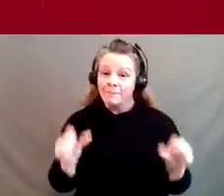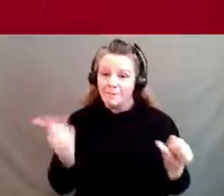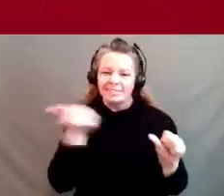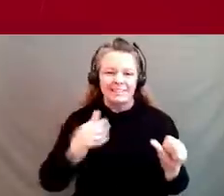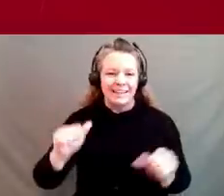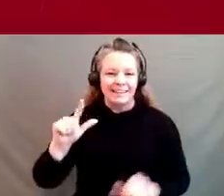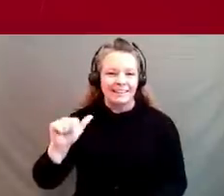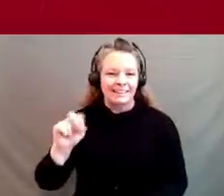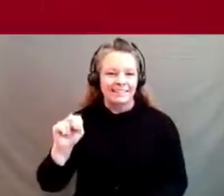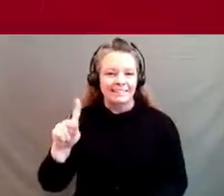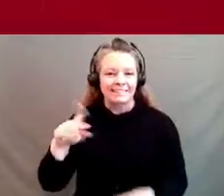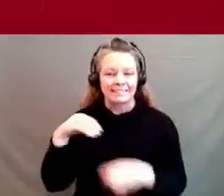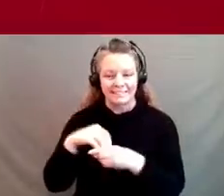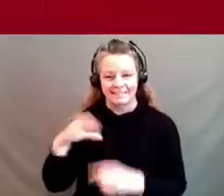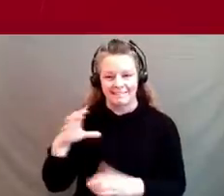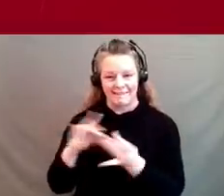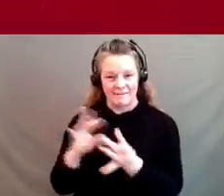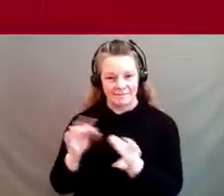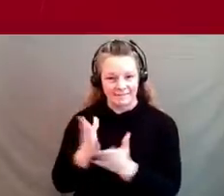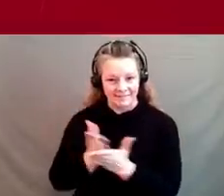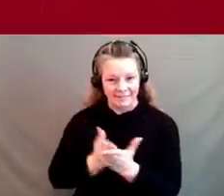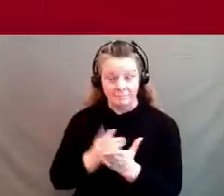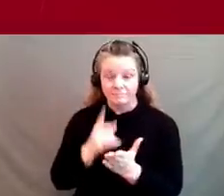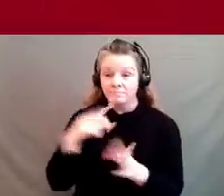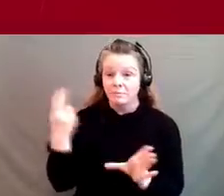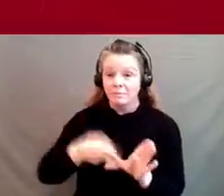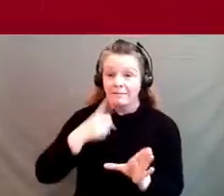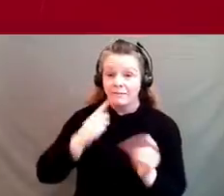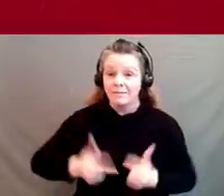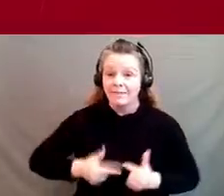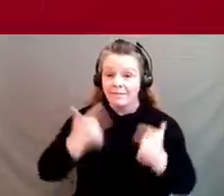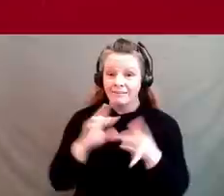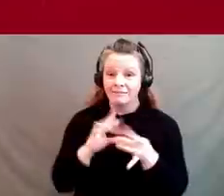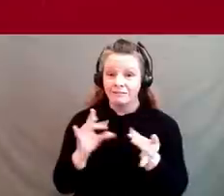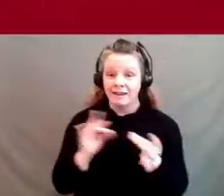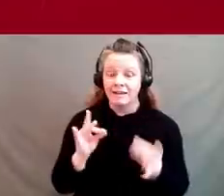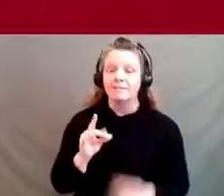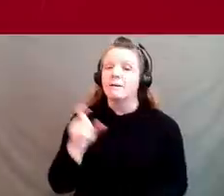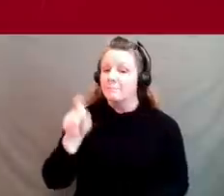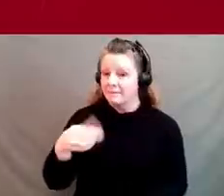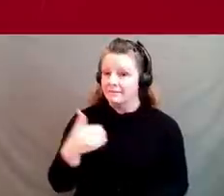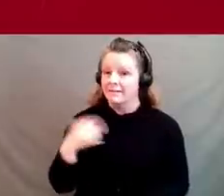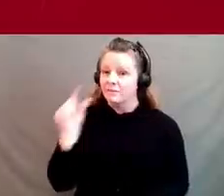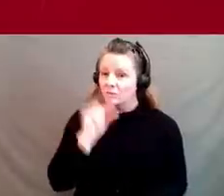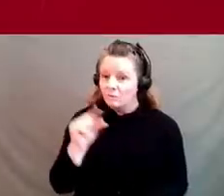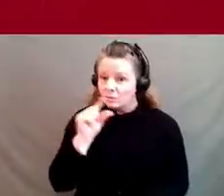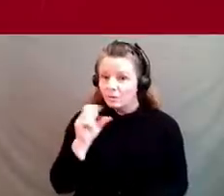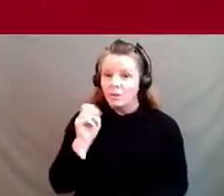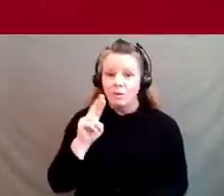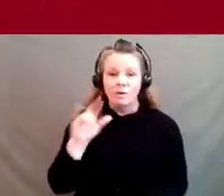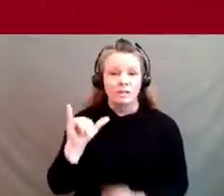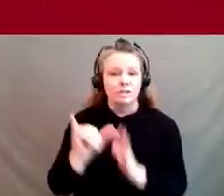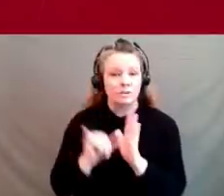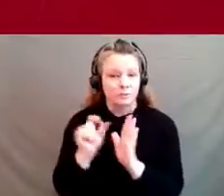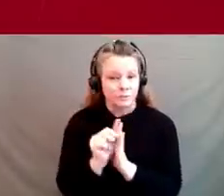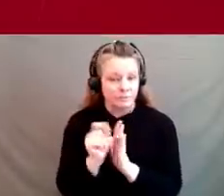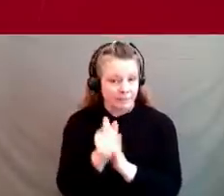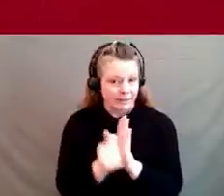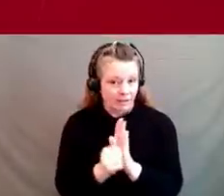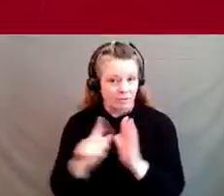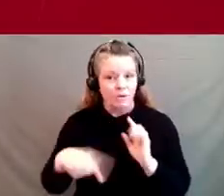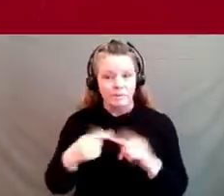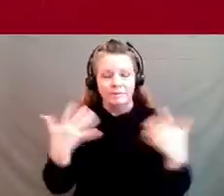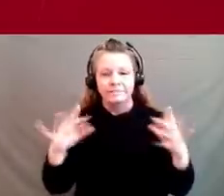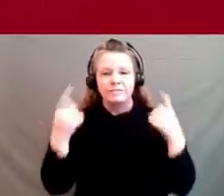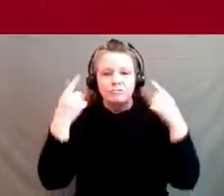section. Now, to participate in the live chat, you must have a Google or YouTube account, and once signed in, you'll be able to